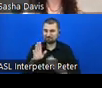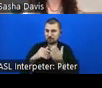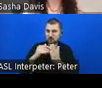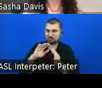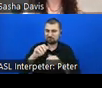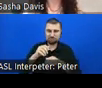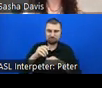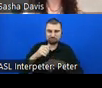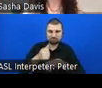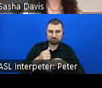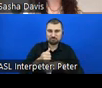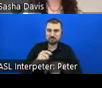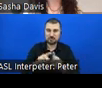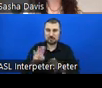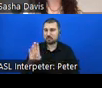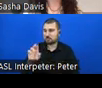bronze.